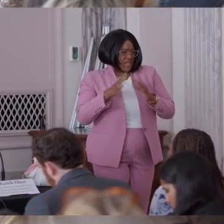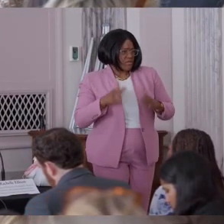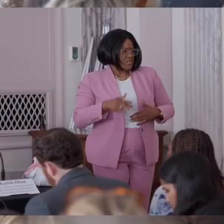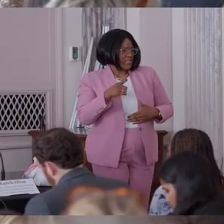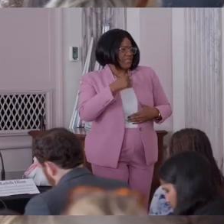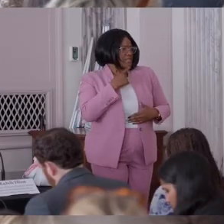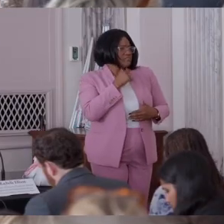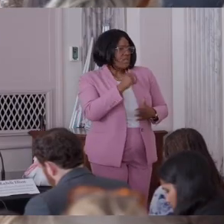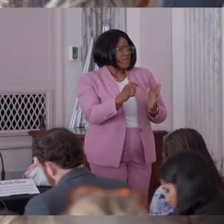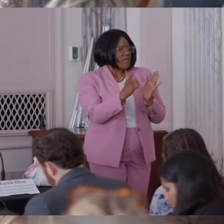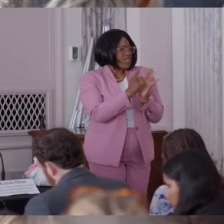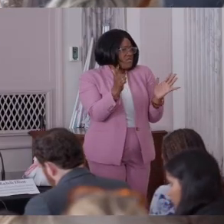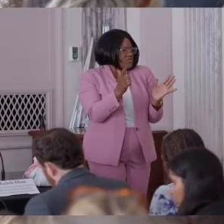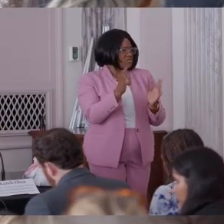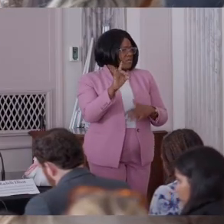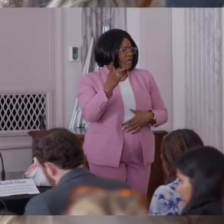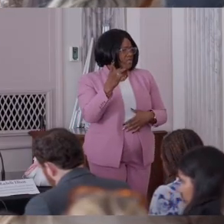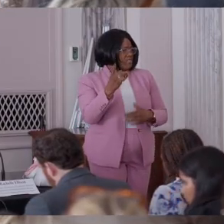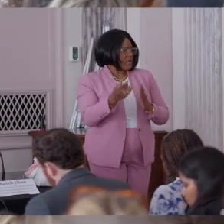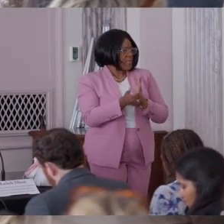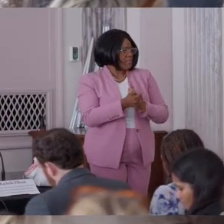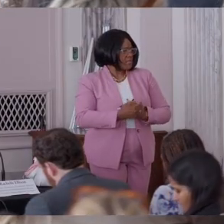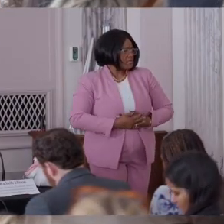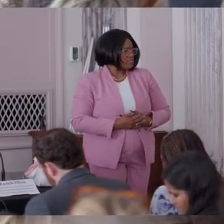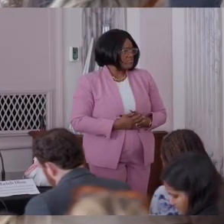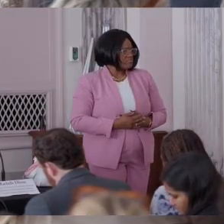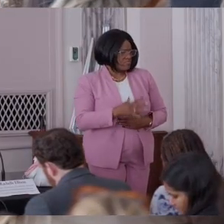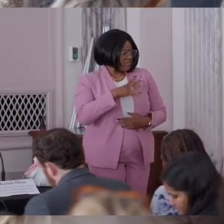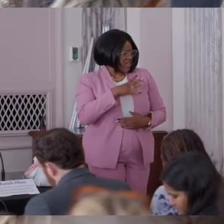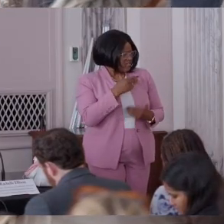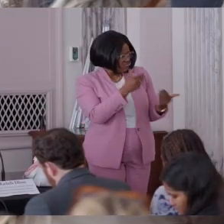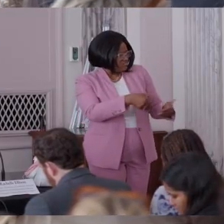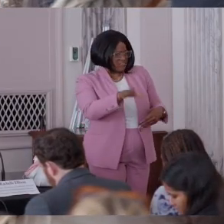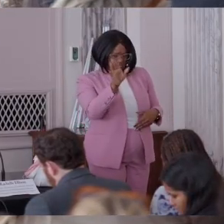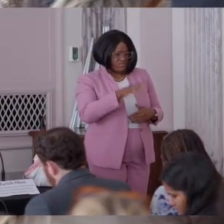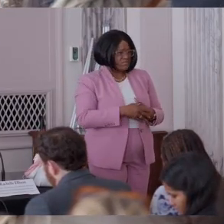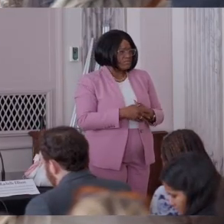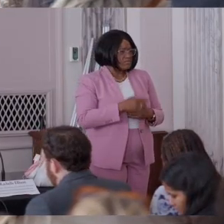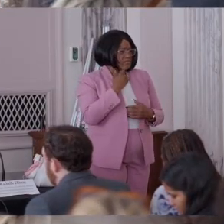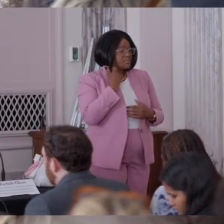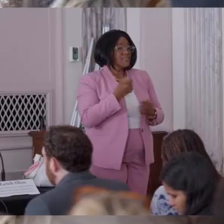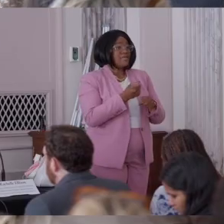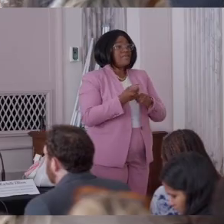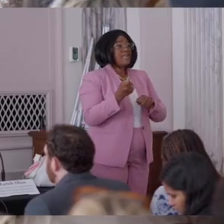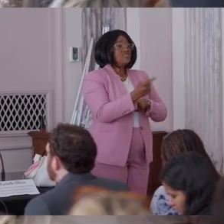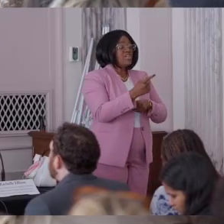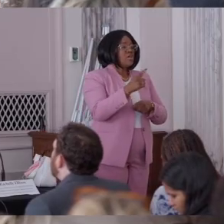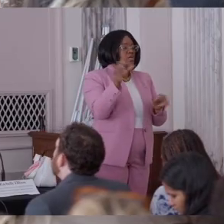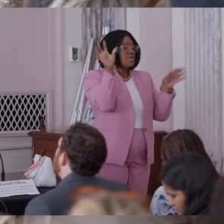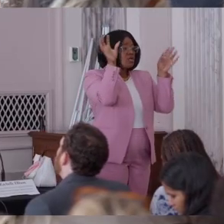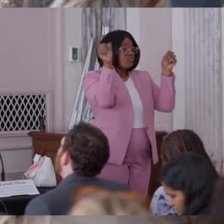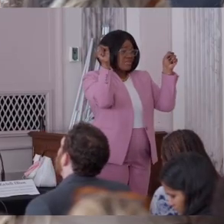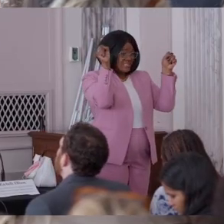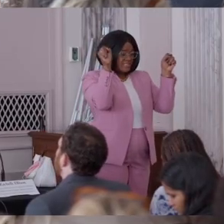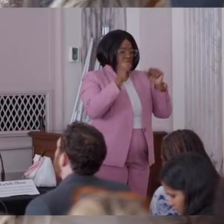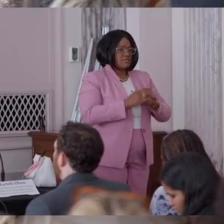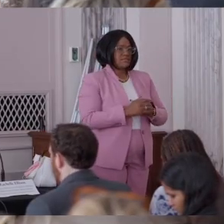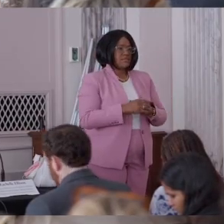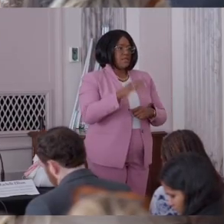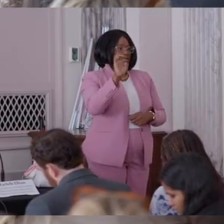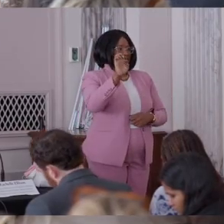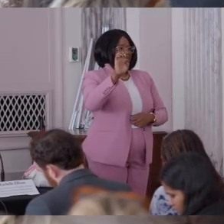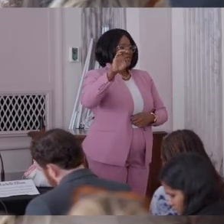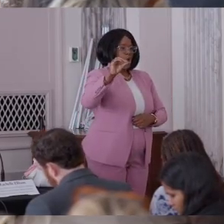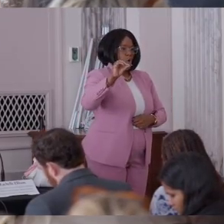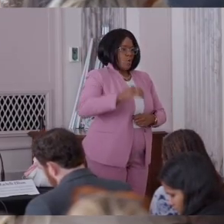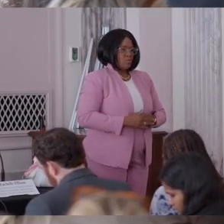was not a violation of the 8th Amendment. Following that, the next year, the president issued an